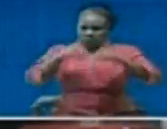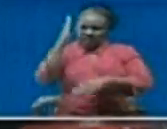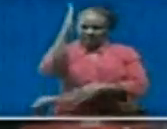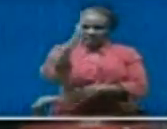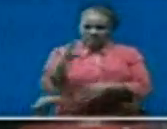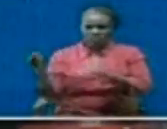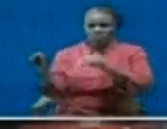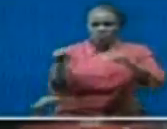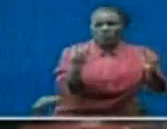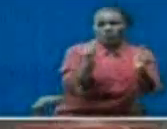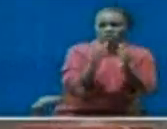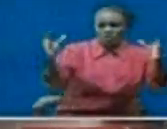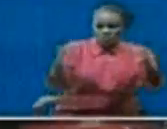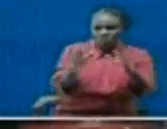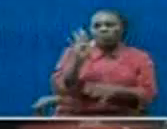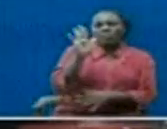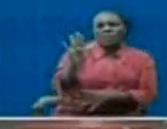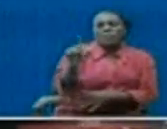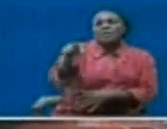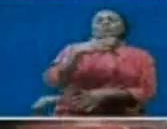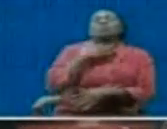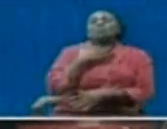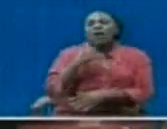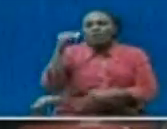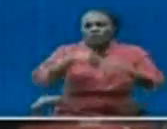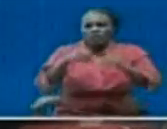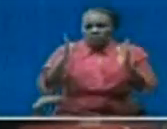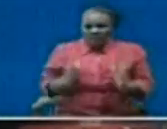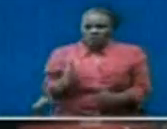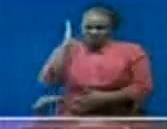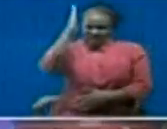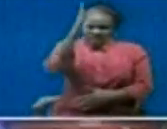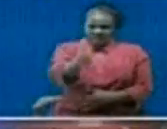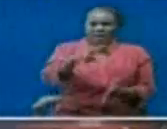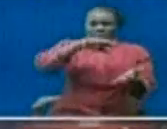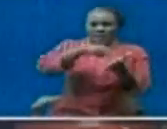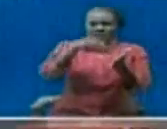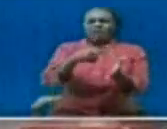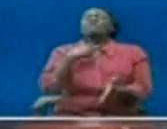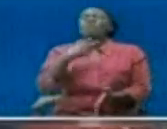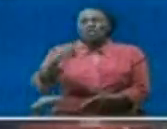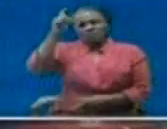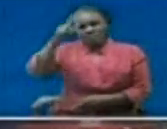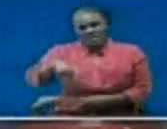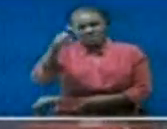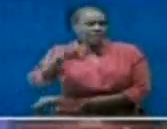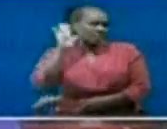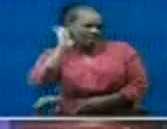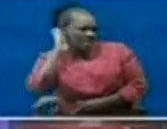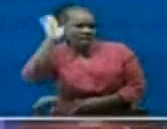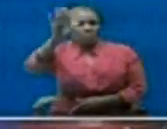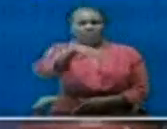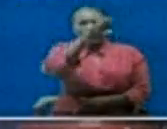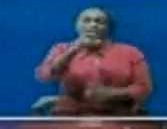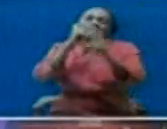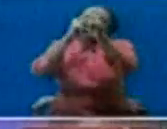move away with their crowd. Now, if you are voting for somebody directly, then that voice needs to be heard in parliament. What is the